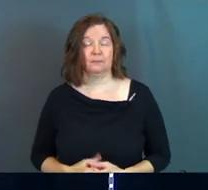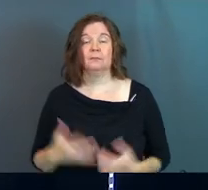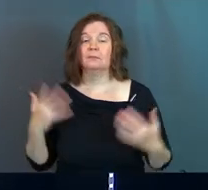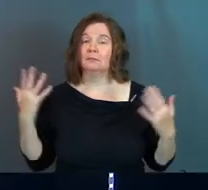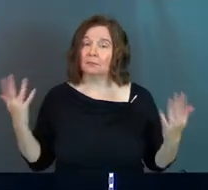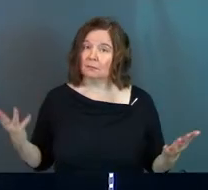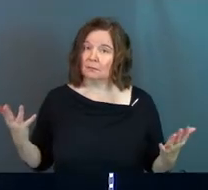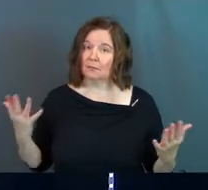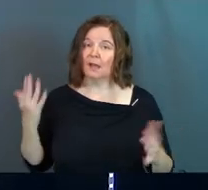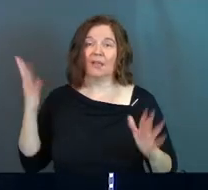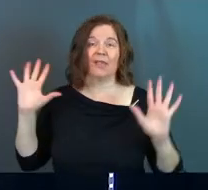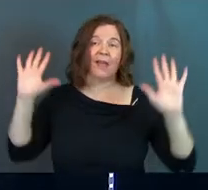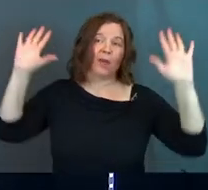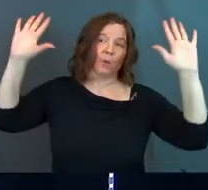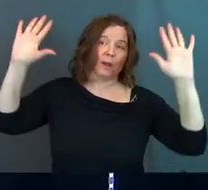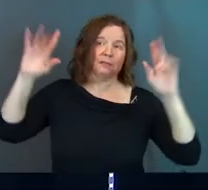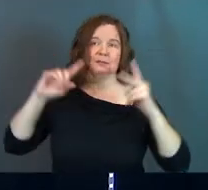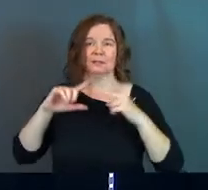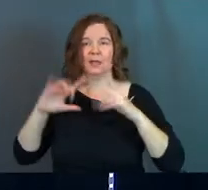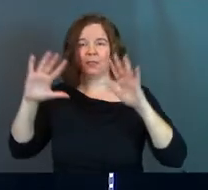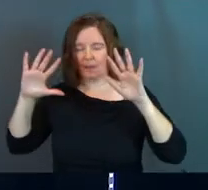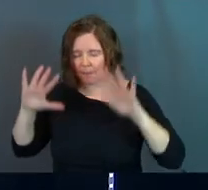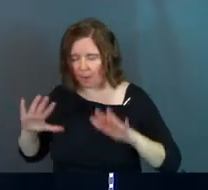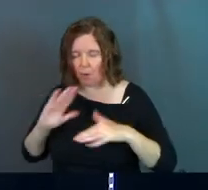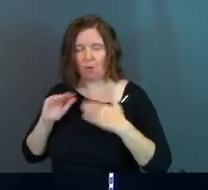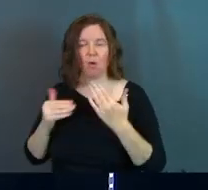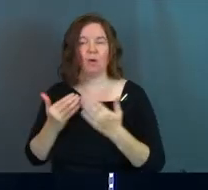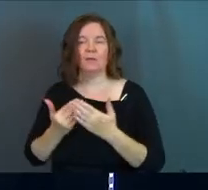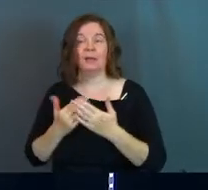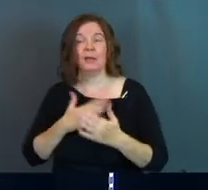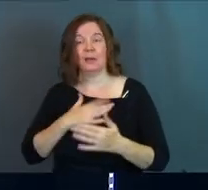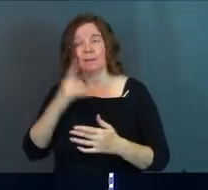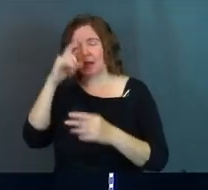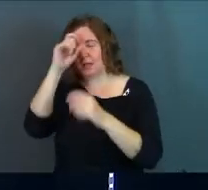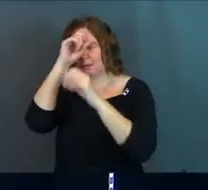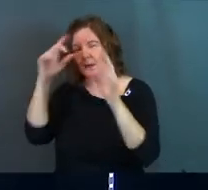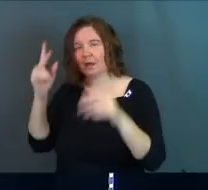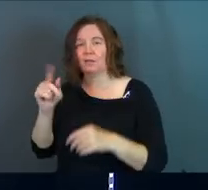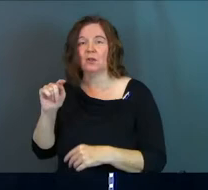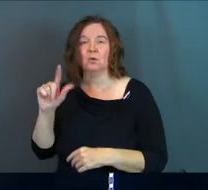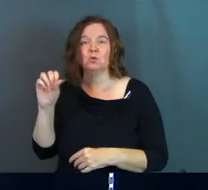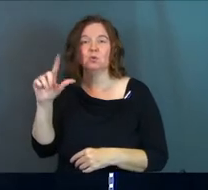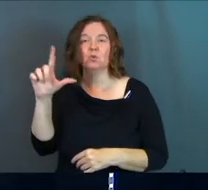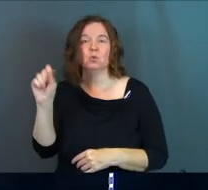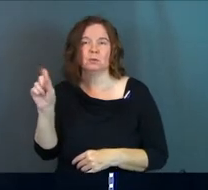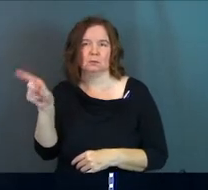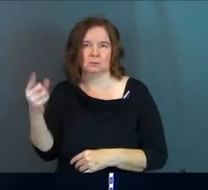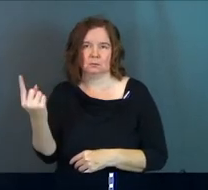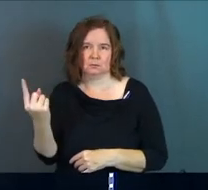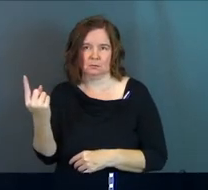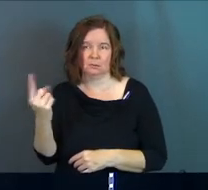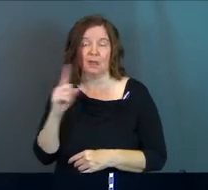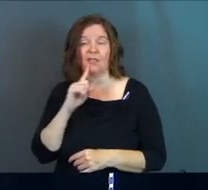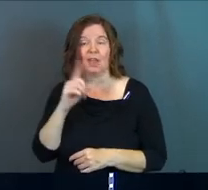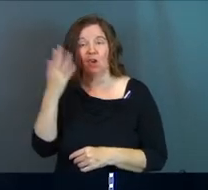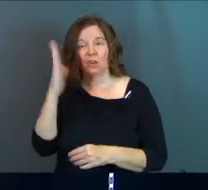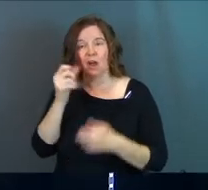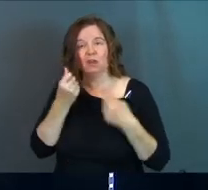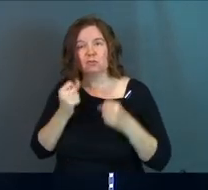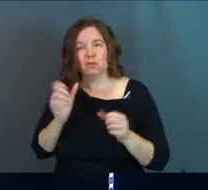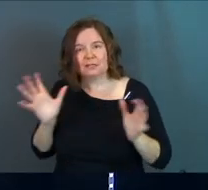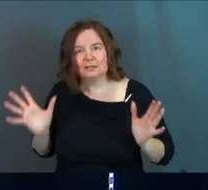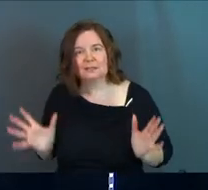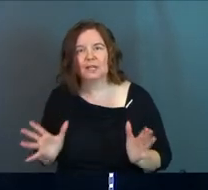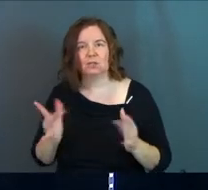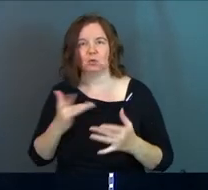So the hand raising, the bowing, all of it, in my mind, those are tools that are God trying to get